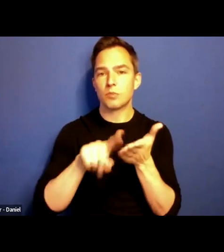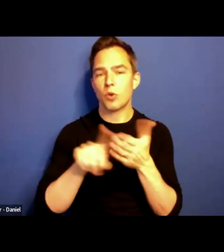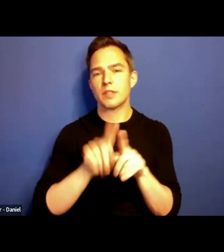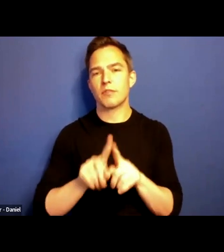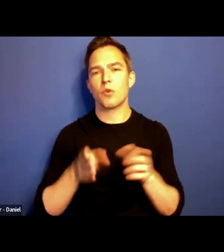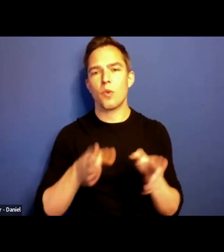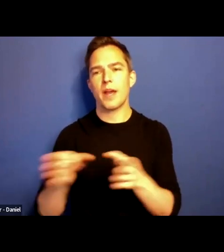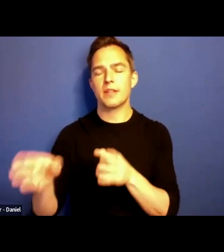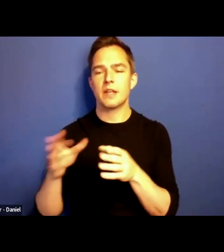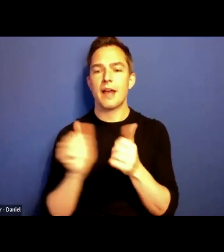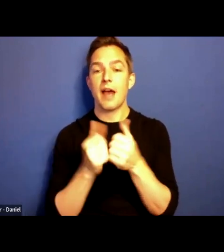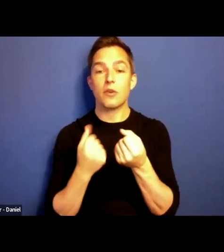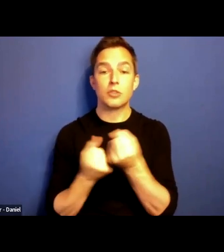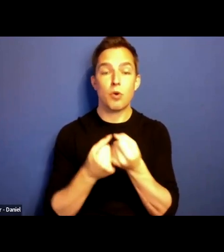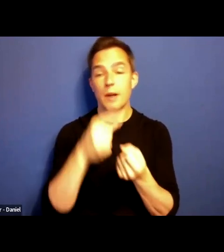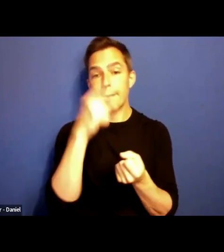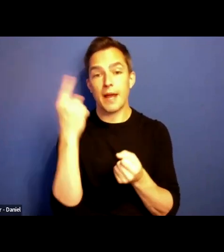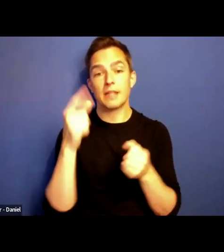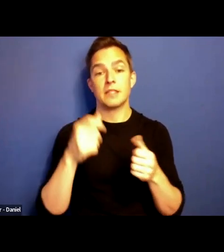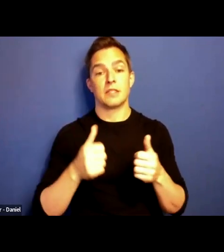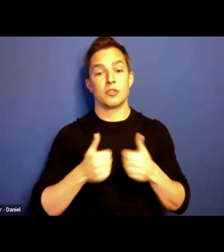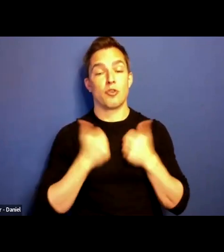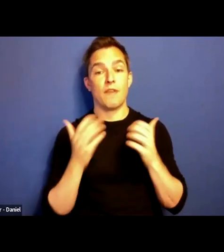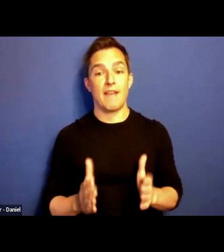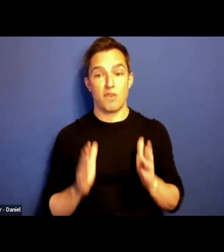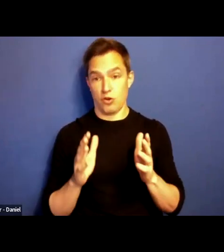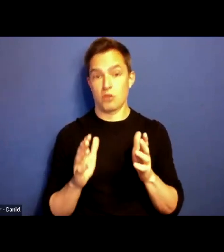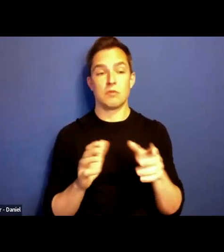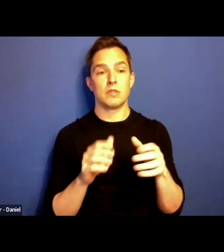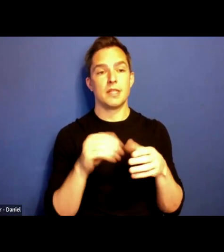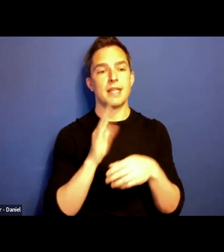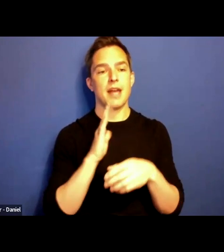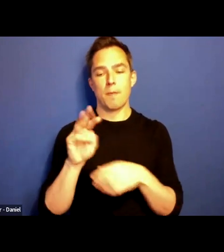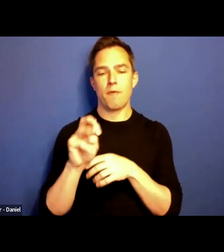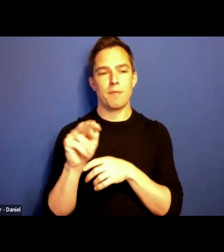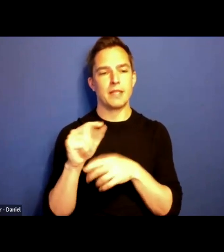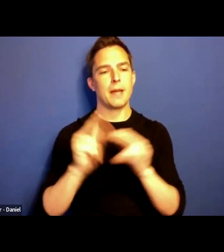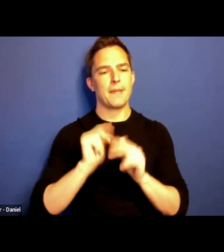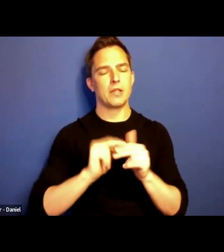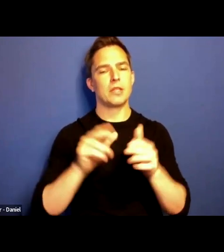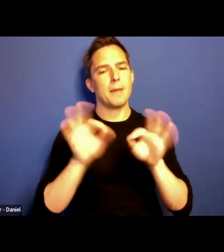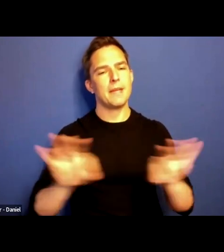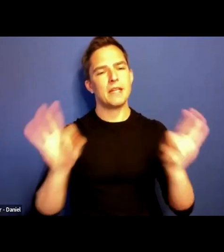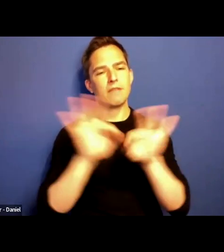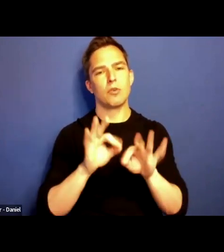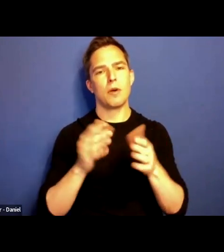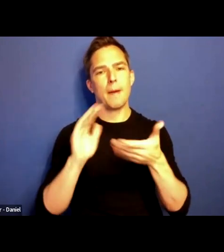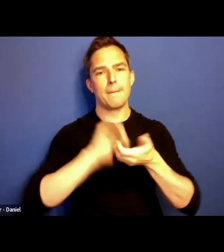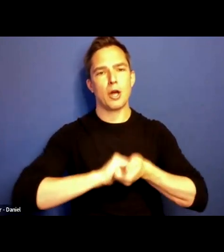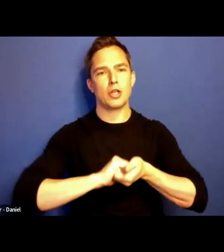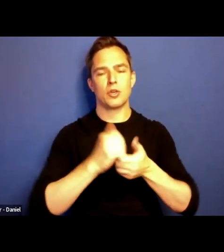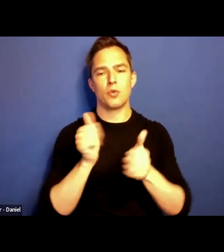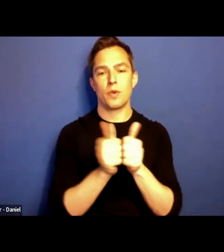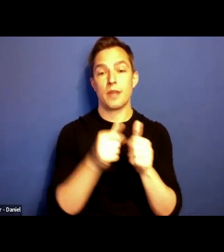Black survivors as leaders in our movement and build meaningful partnerships with Black-led movements